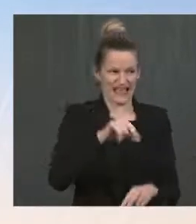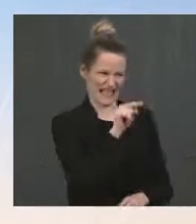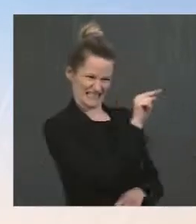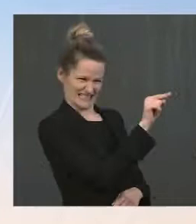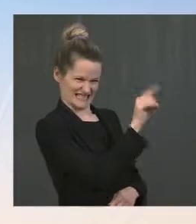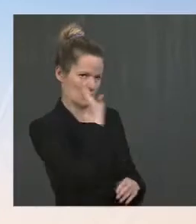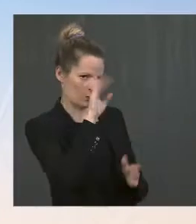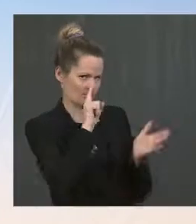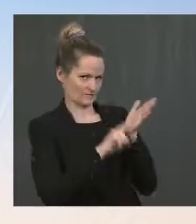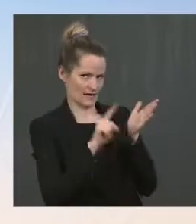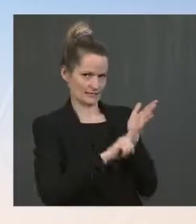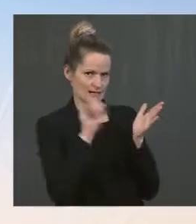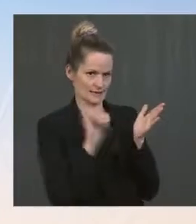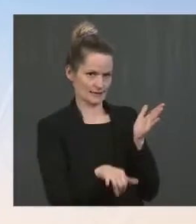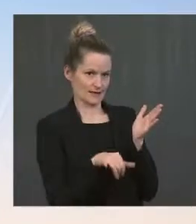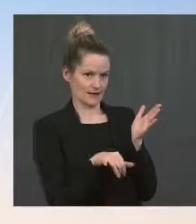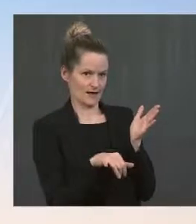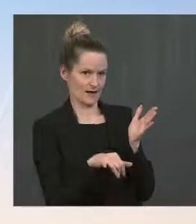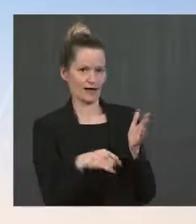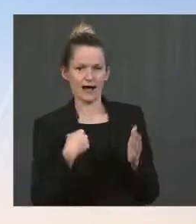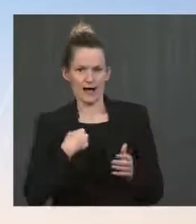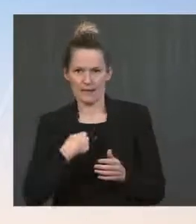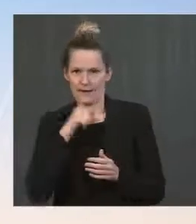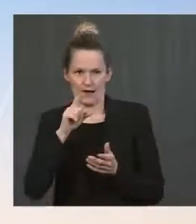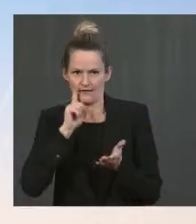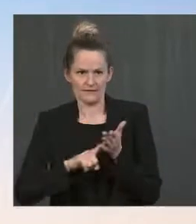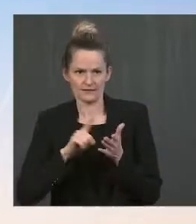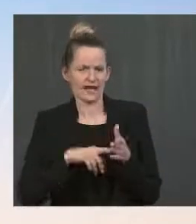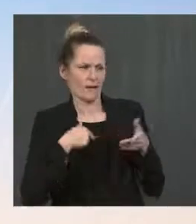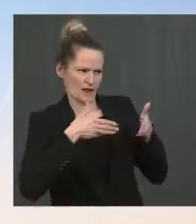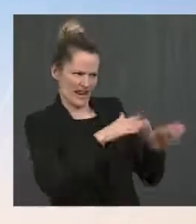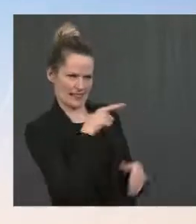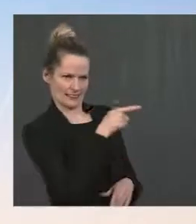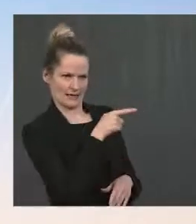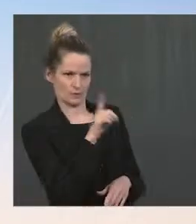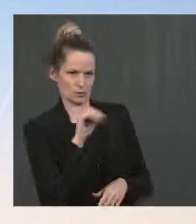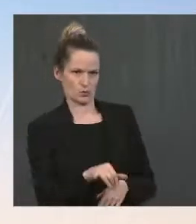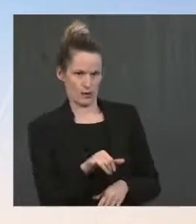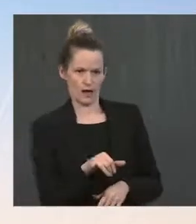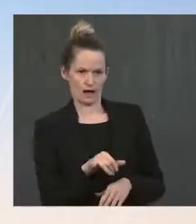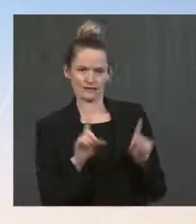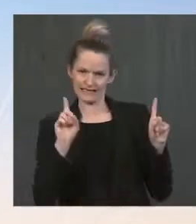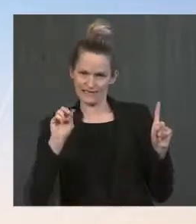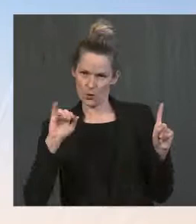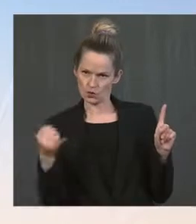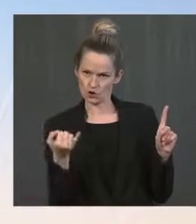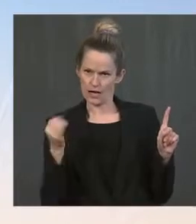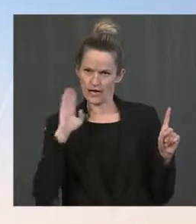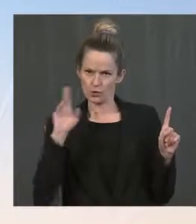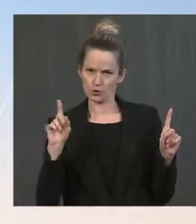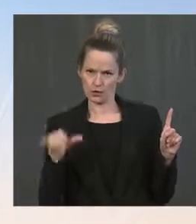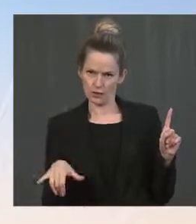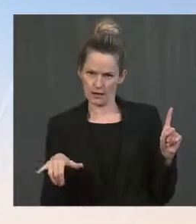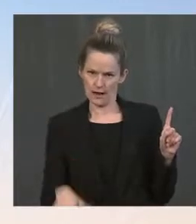not for the White House to interfere with. What we are focused on here is policy issues that can actually help to get at the